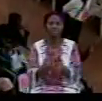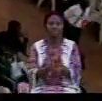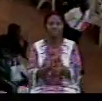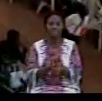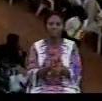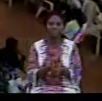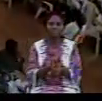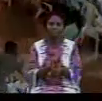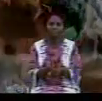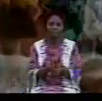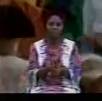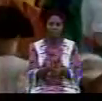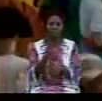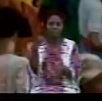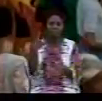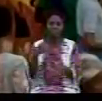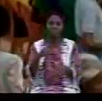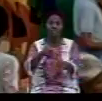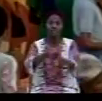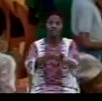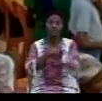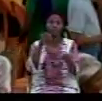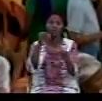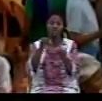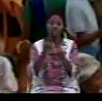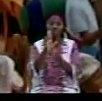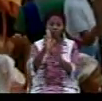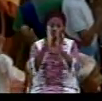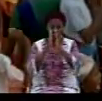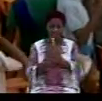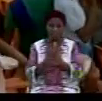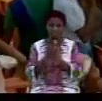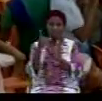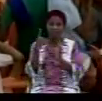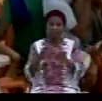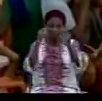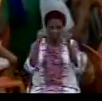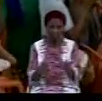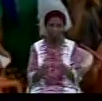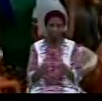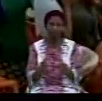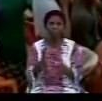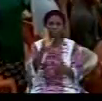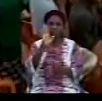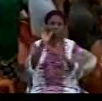The longer your amen, the faster your miracle comes.